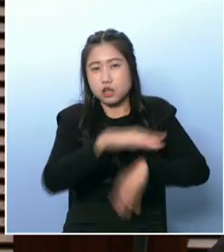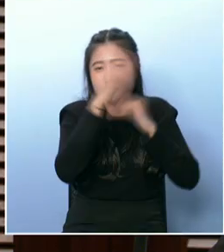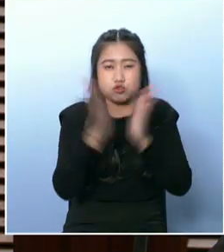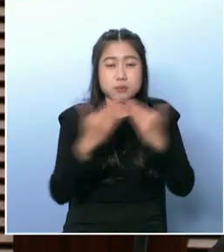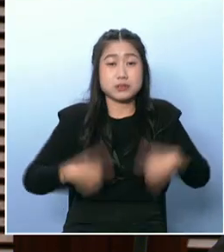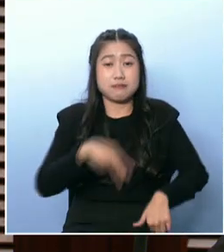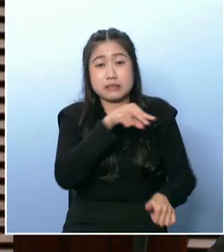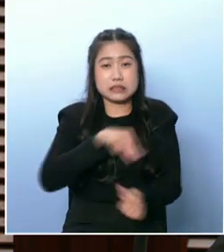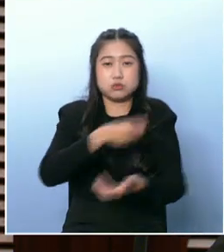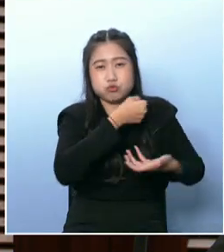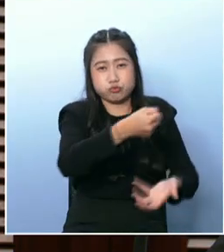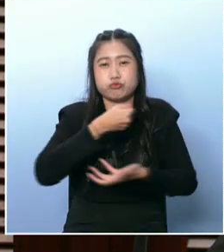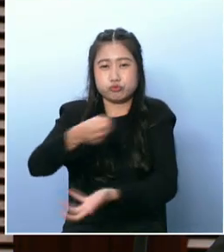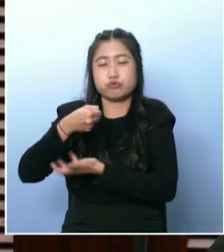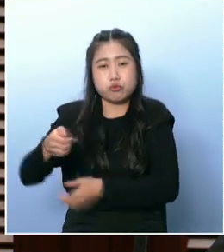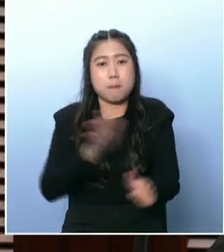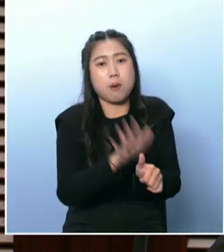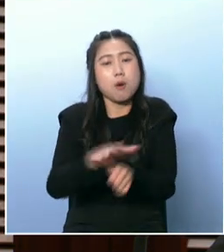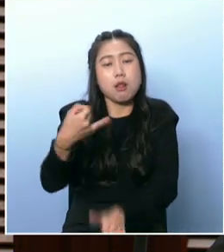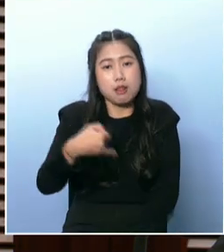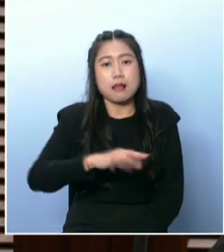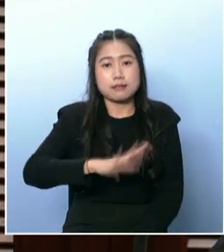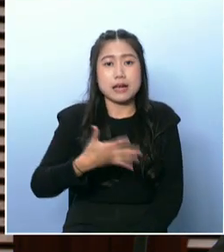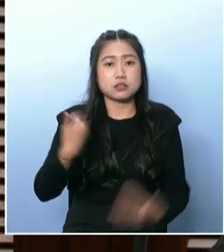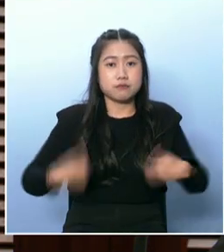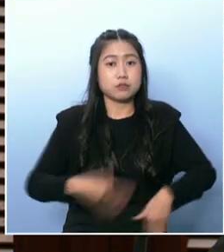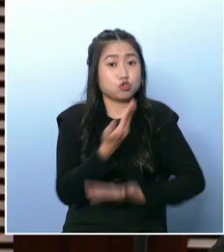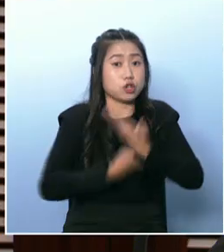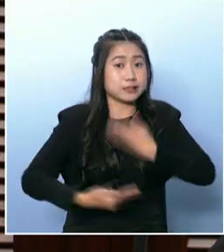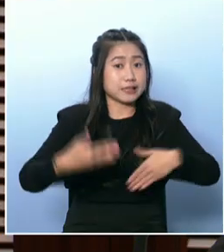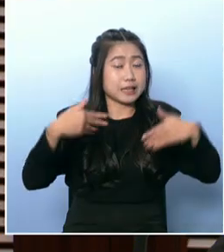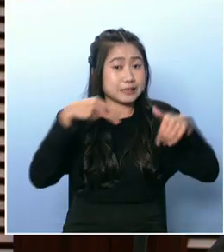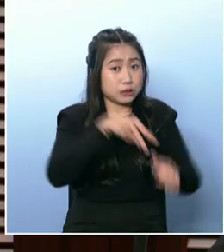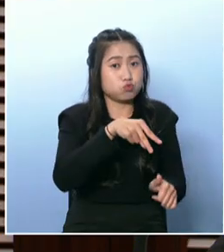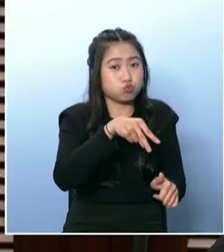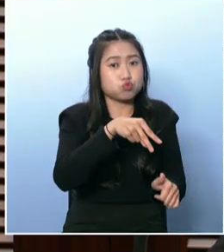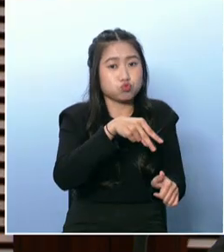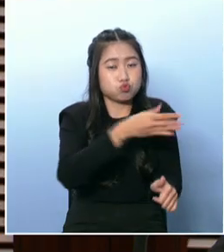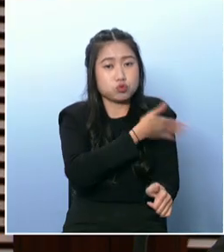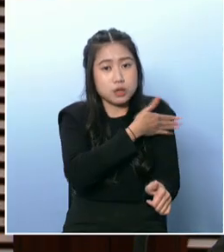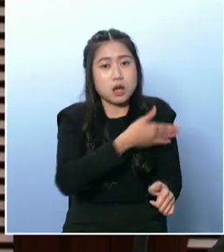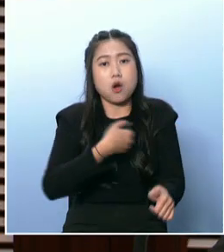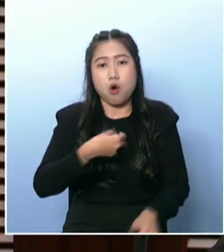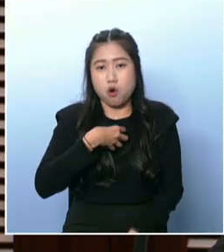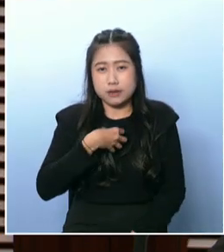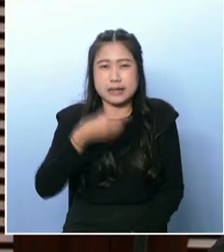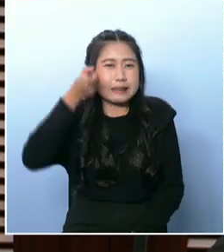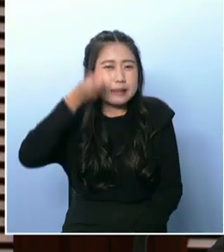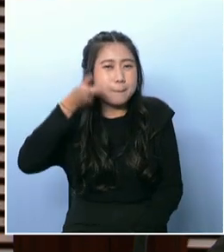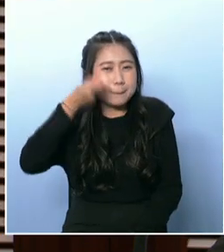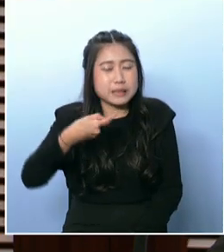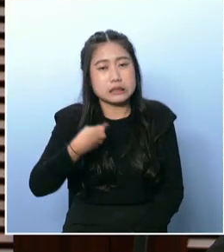we don't have sufficient resources to cover all the carers in society. But for the carers of